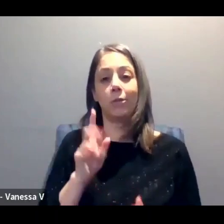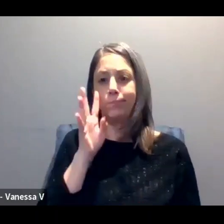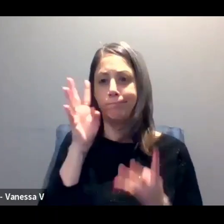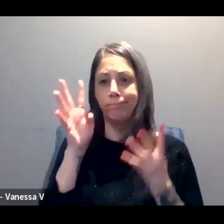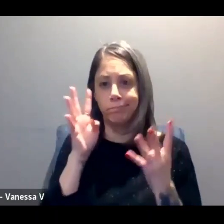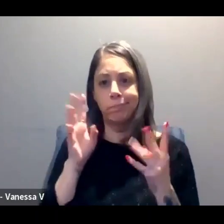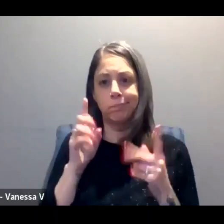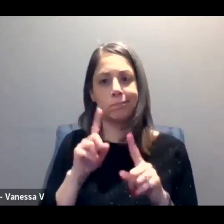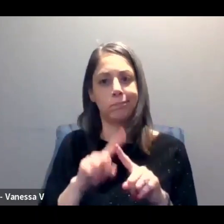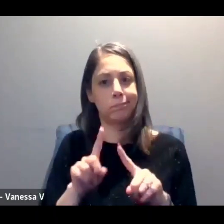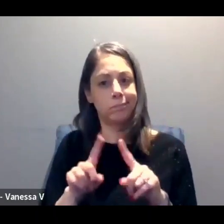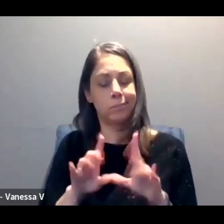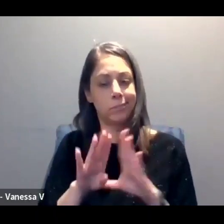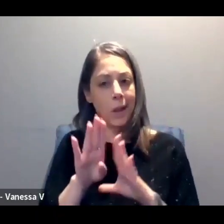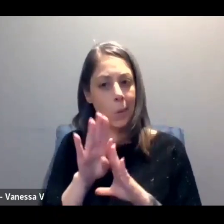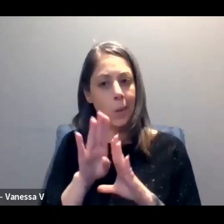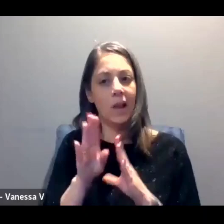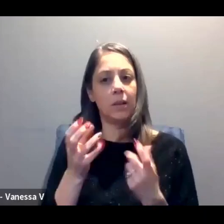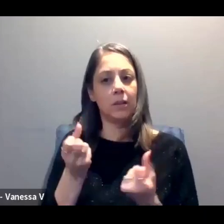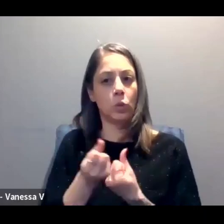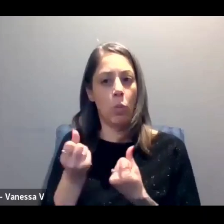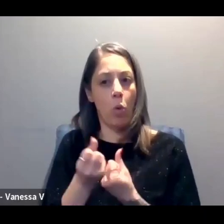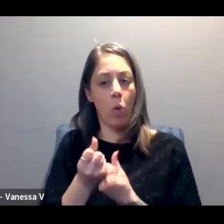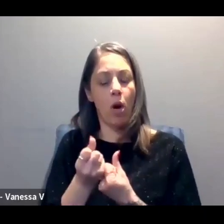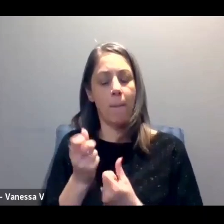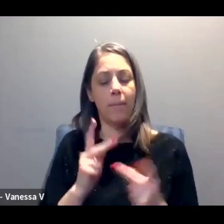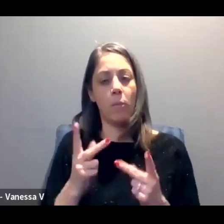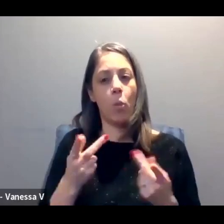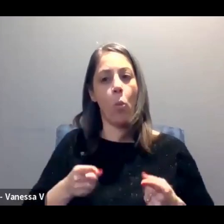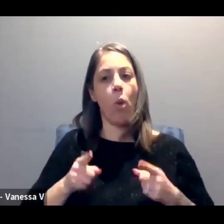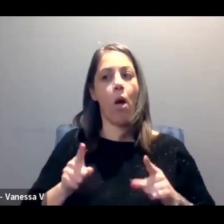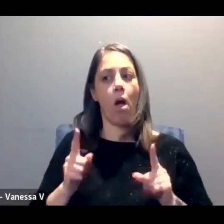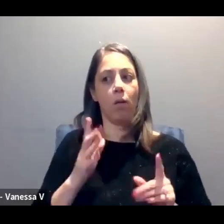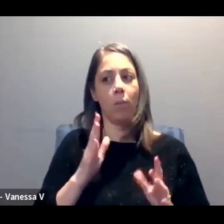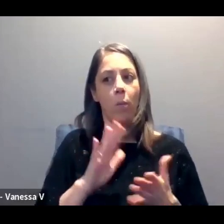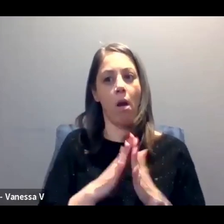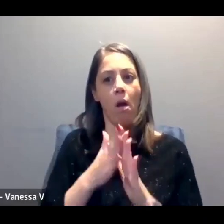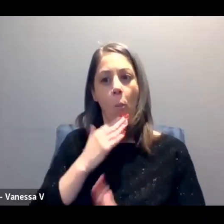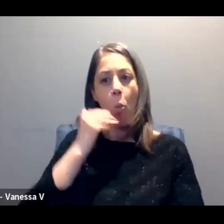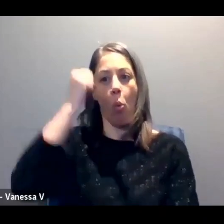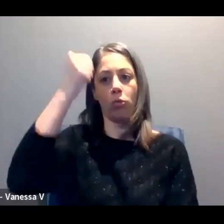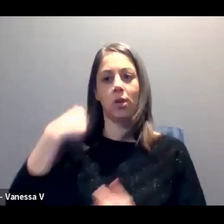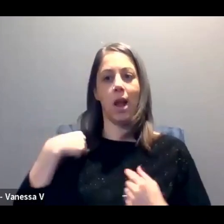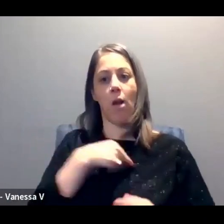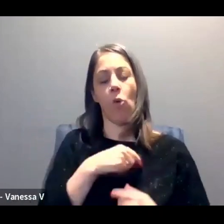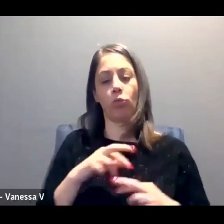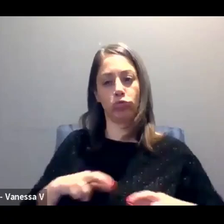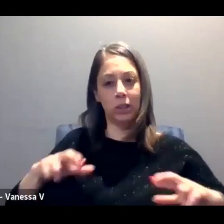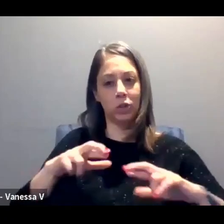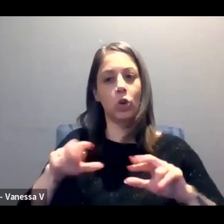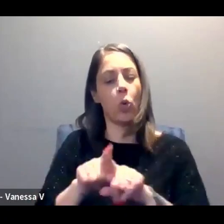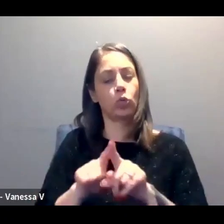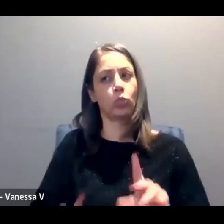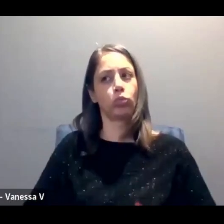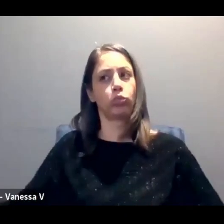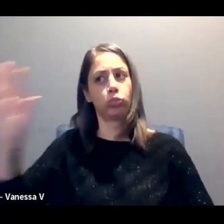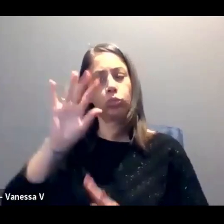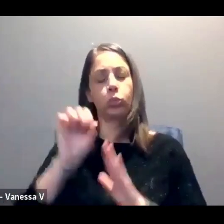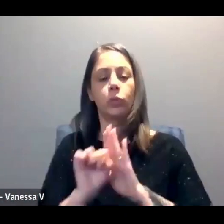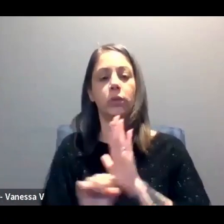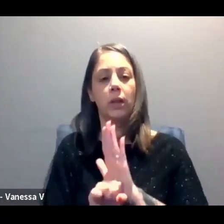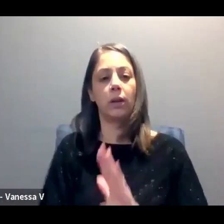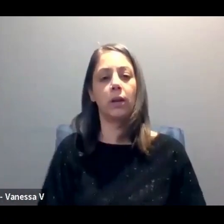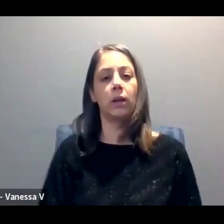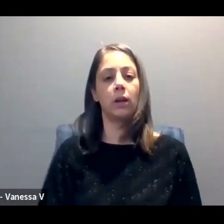to figure out how we're going to support folks as they age in our region and of course statewide is going to